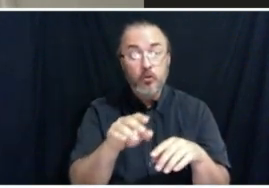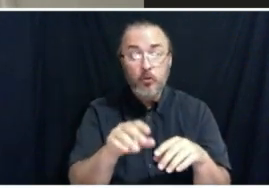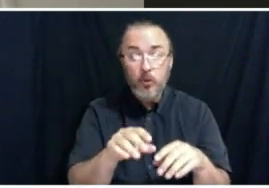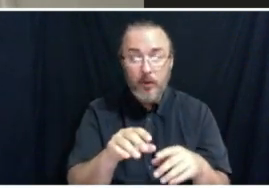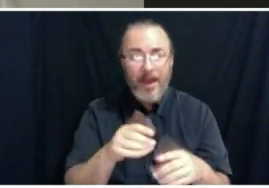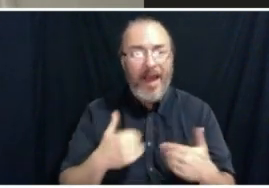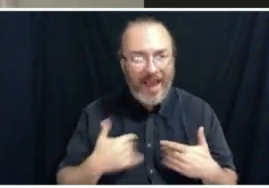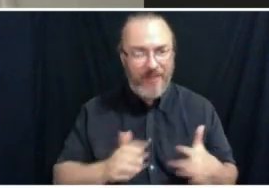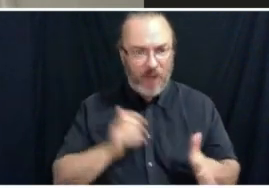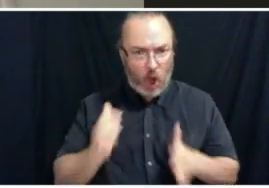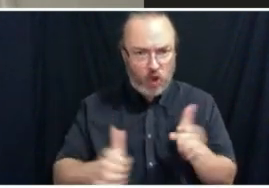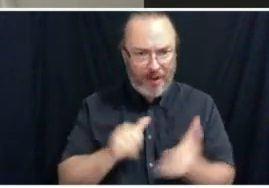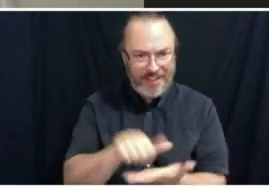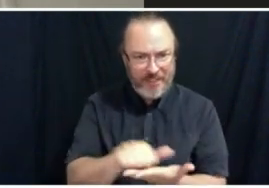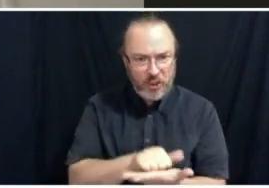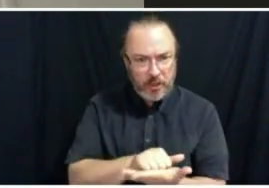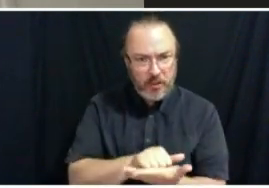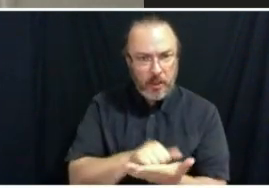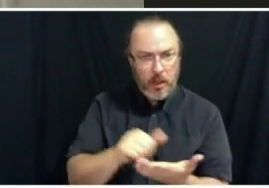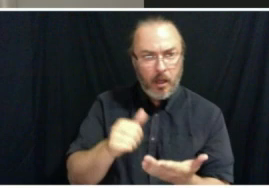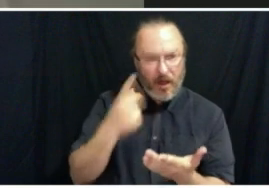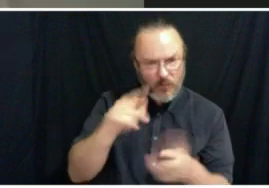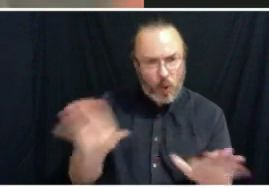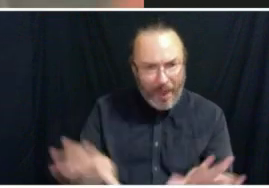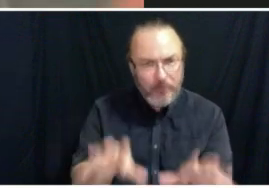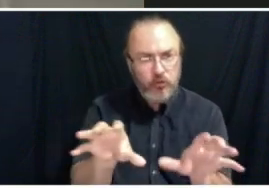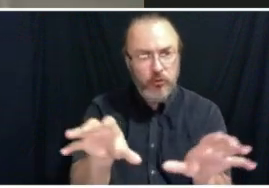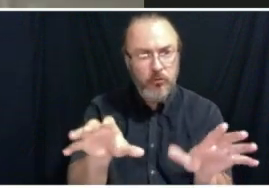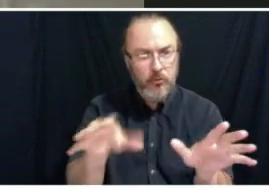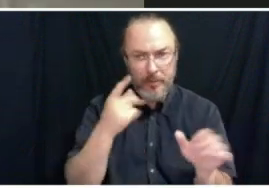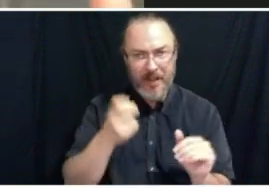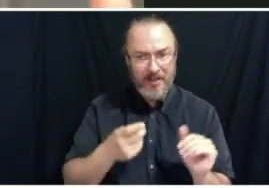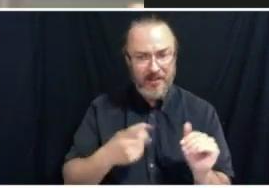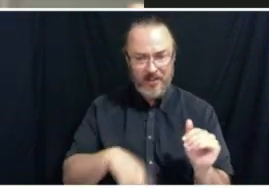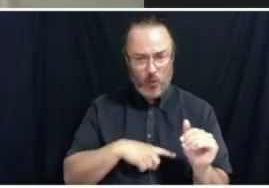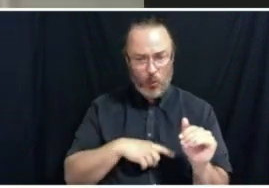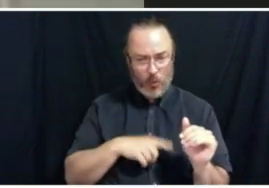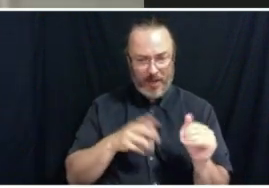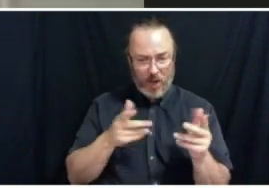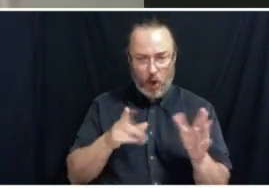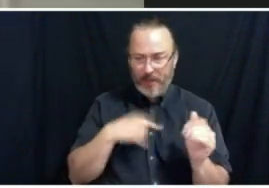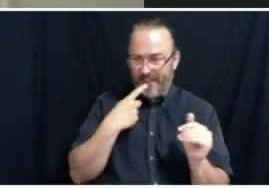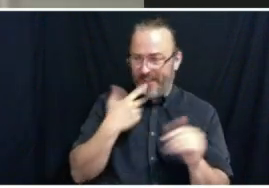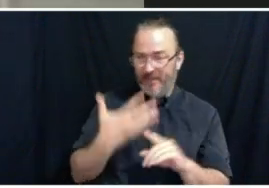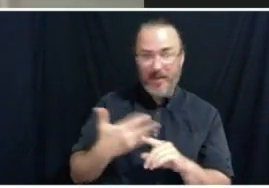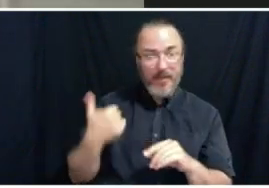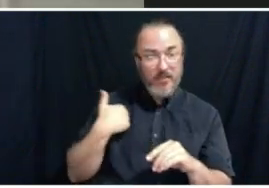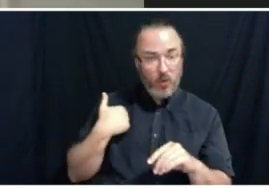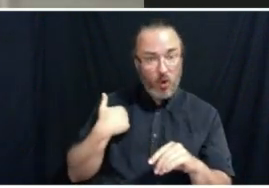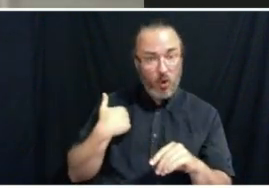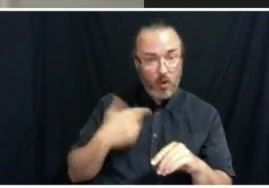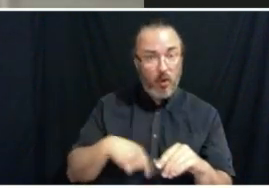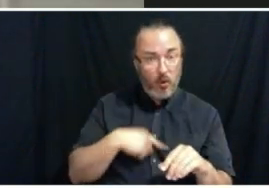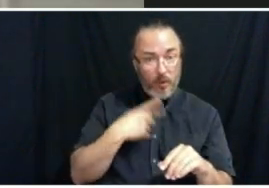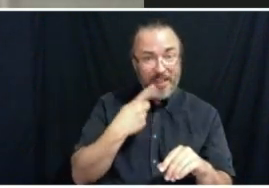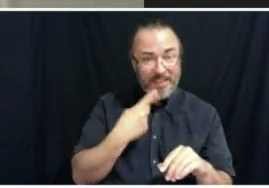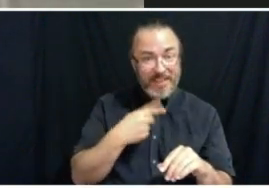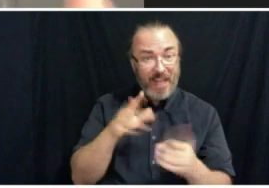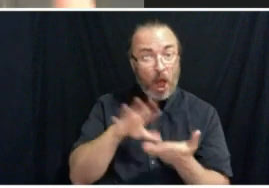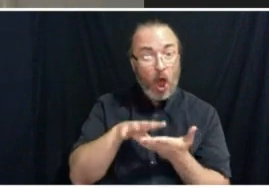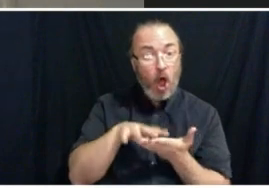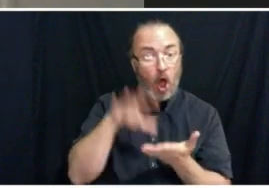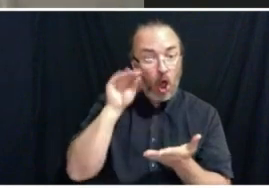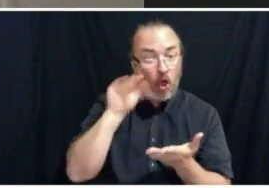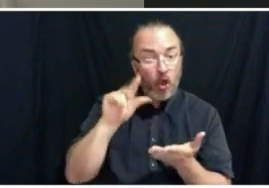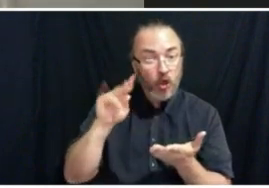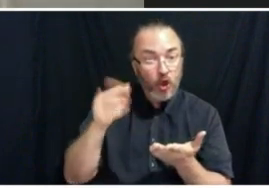agenda, right, for action. Because we were already saying 5 months ago that we were living a learning crisis. That's